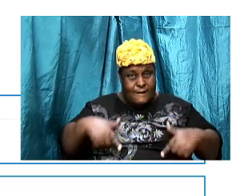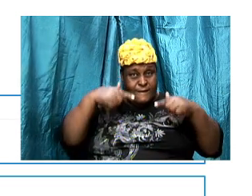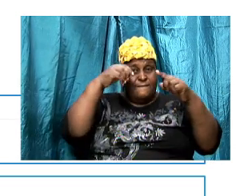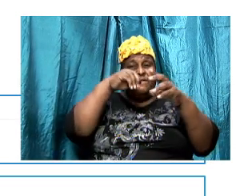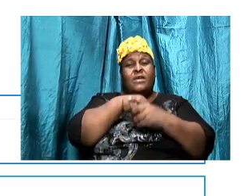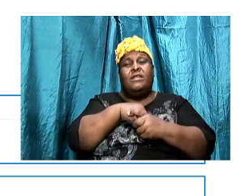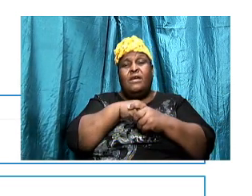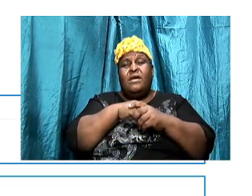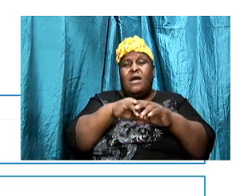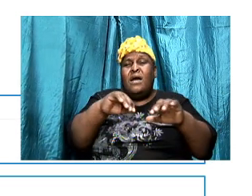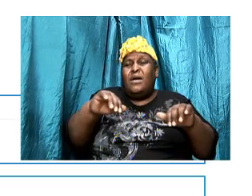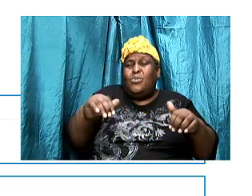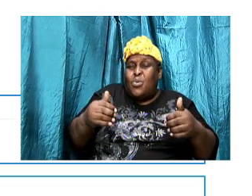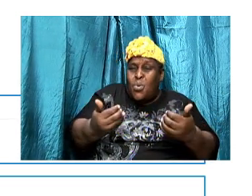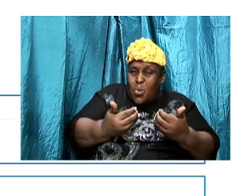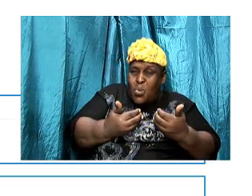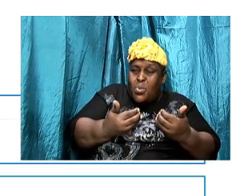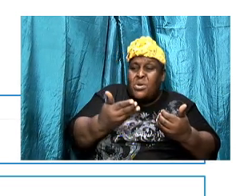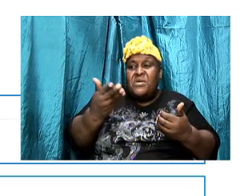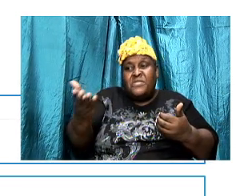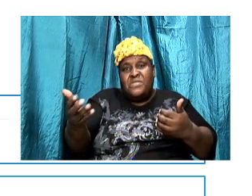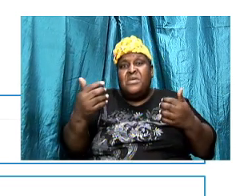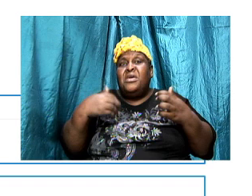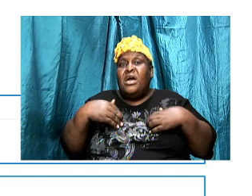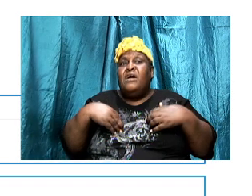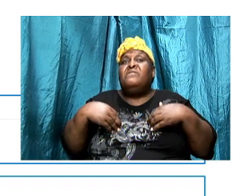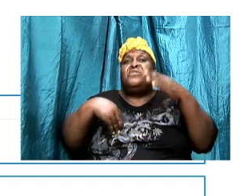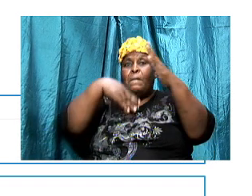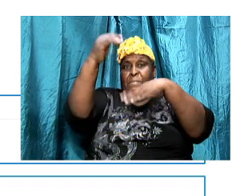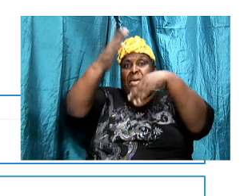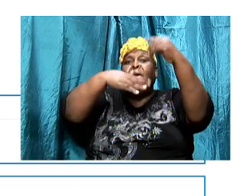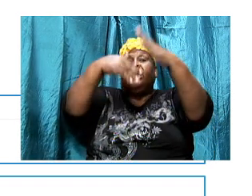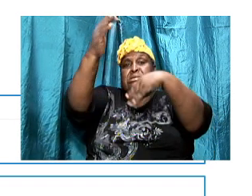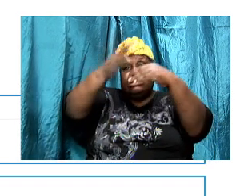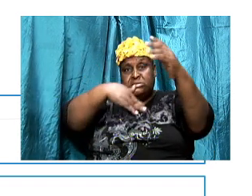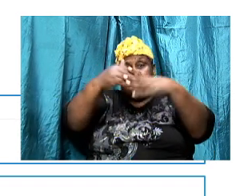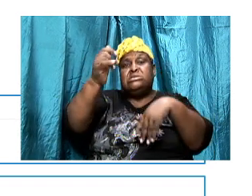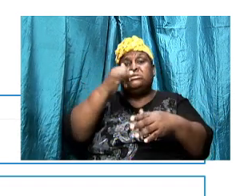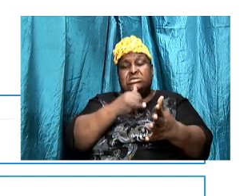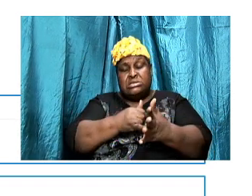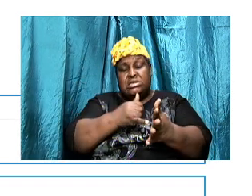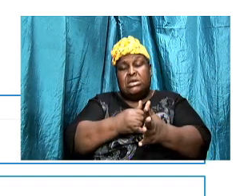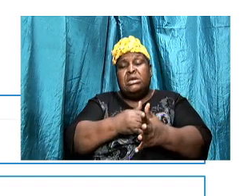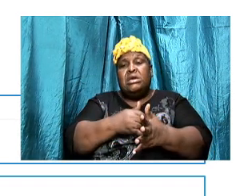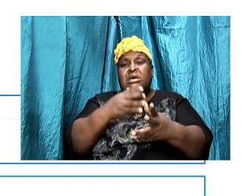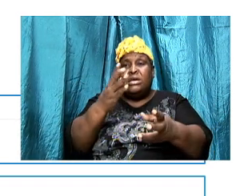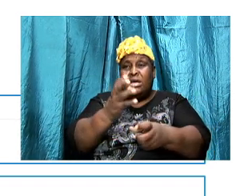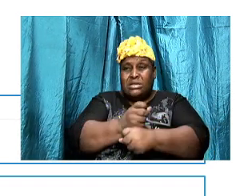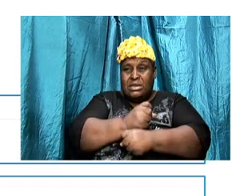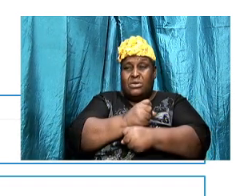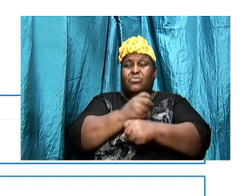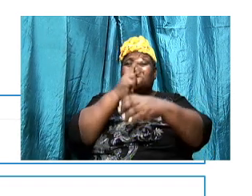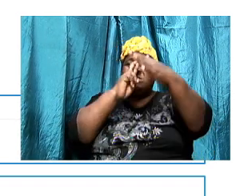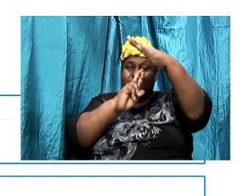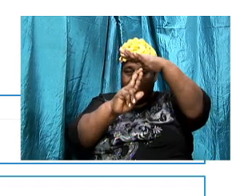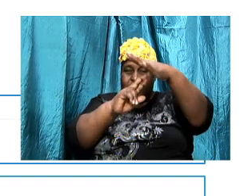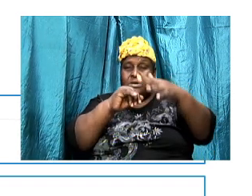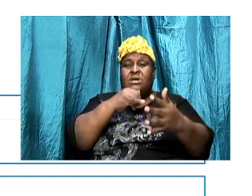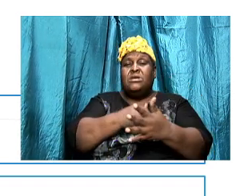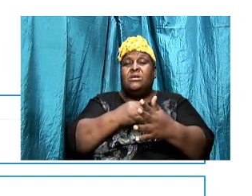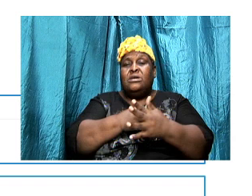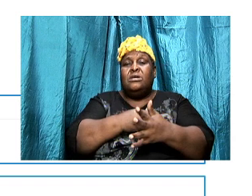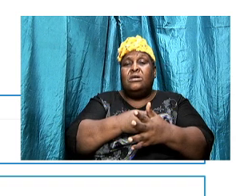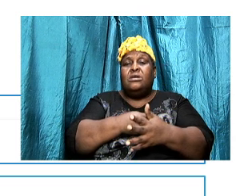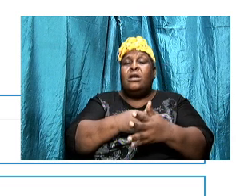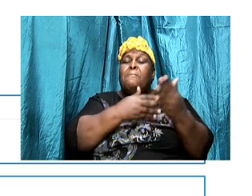they have to treat it with a level of respect, if we can bring that and transform it to